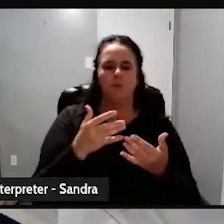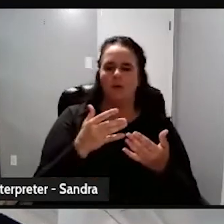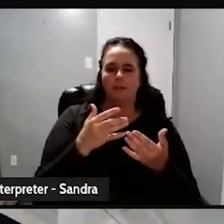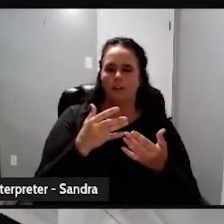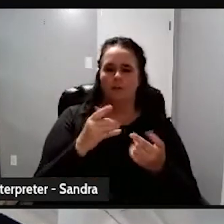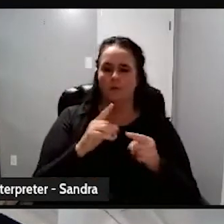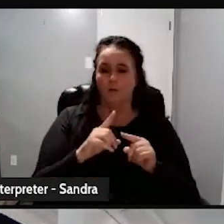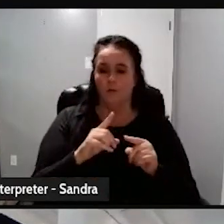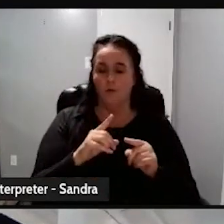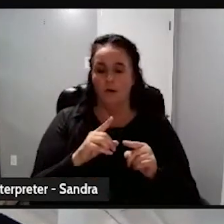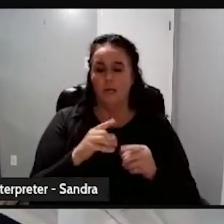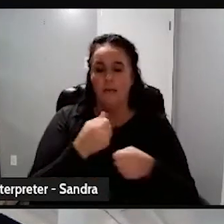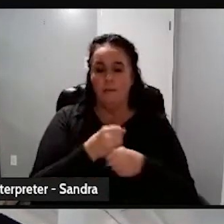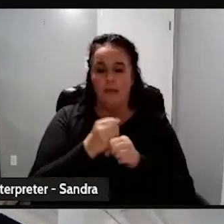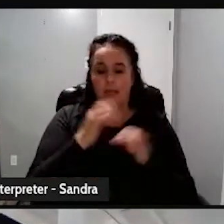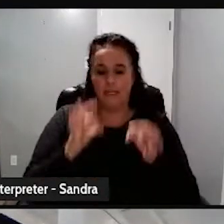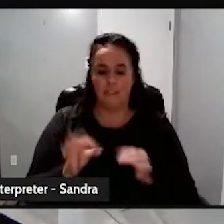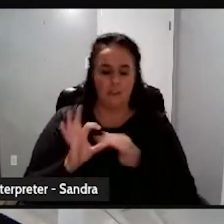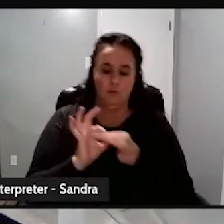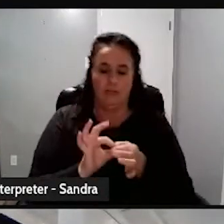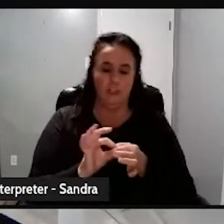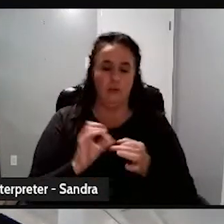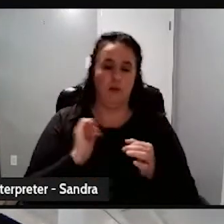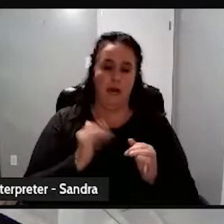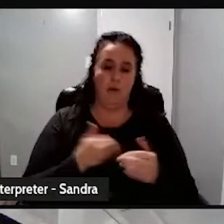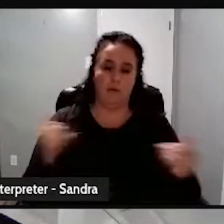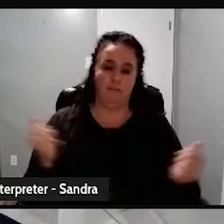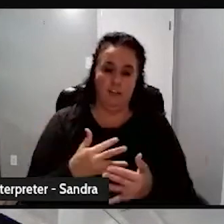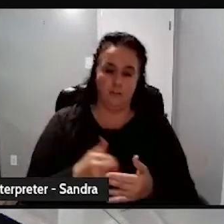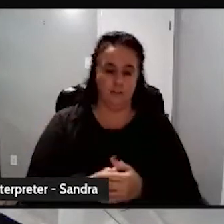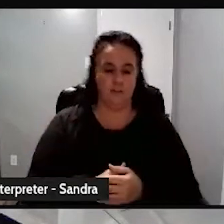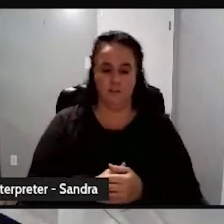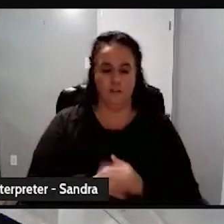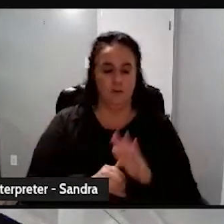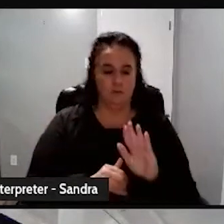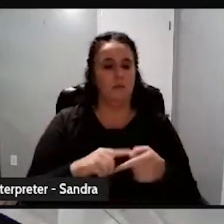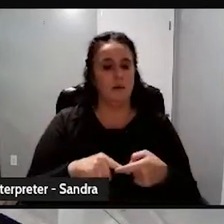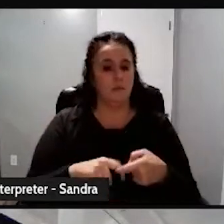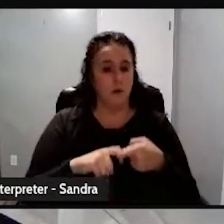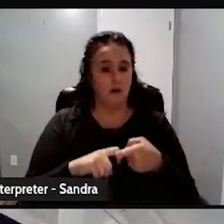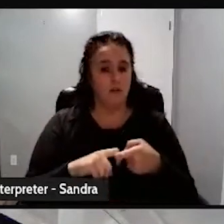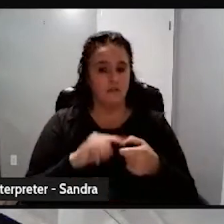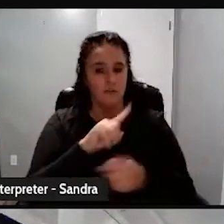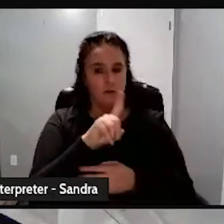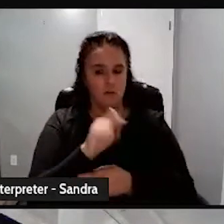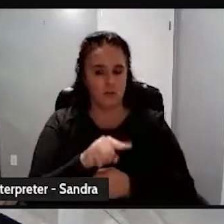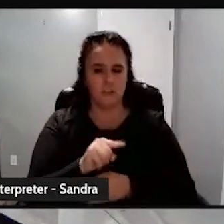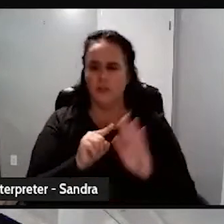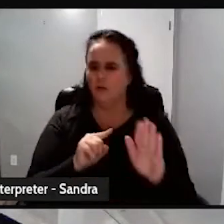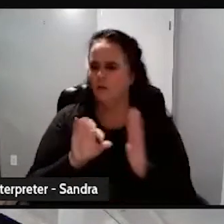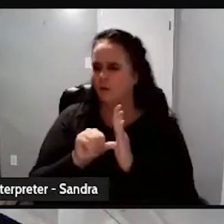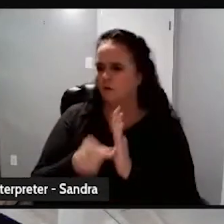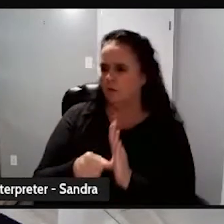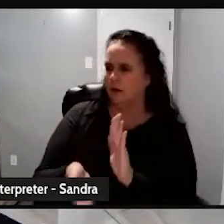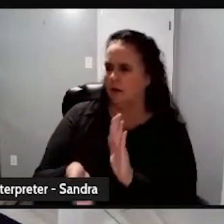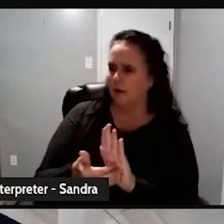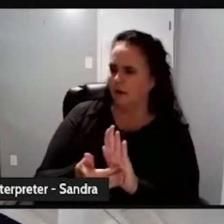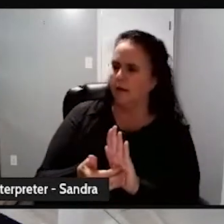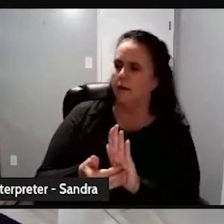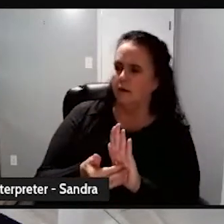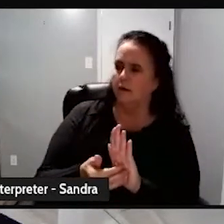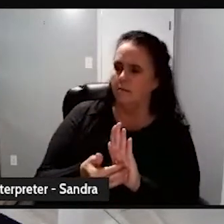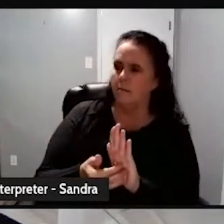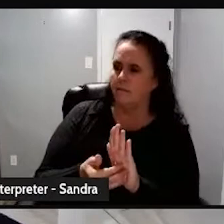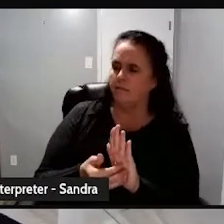And I think I'll pause if there's any questions or additions. I was just going to reiterate, Andrea,